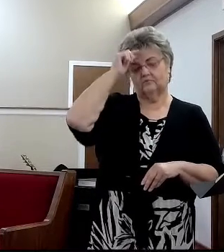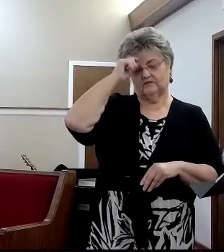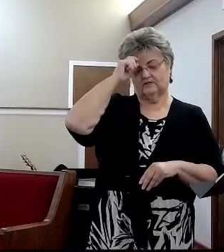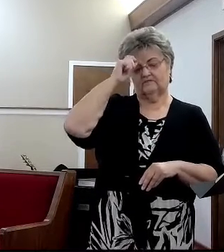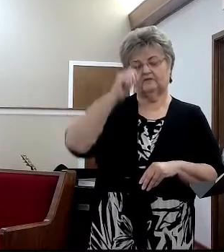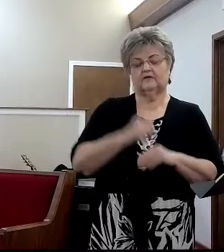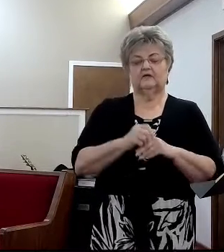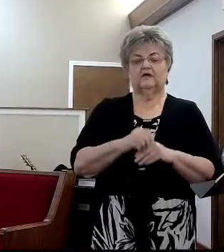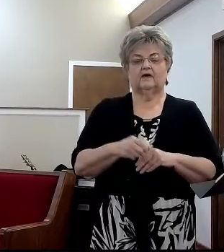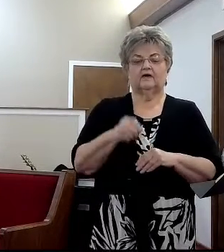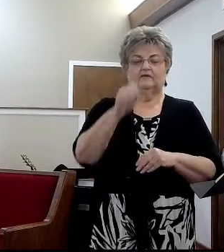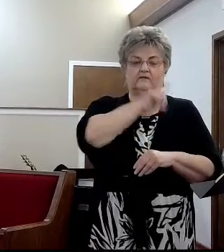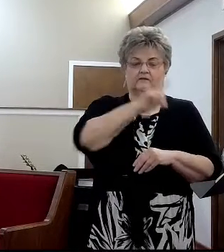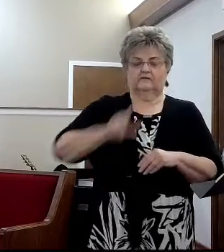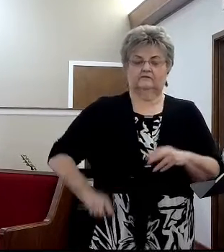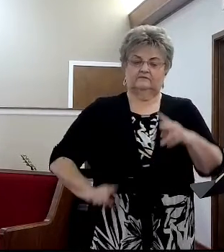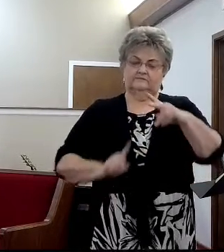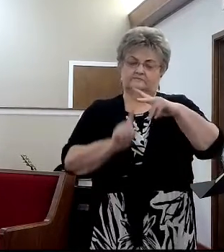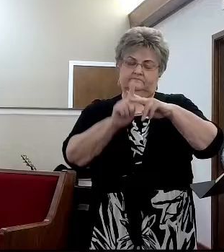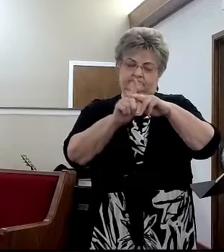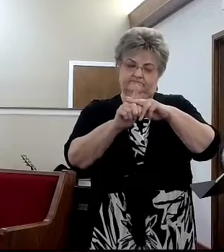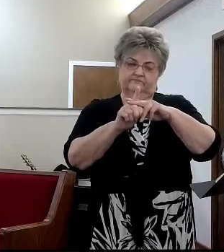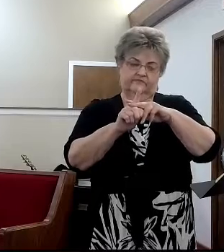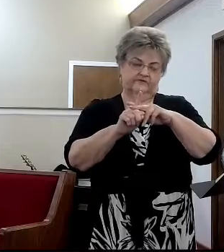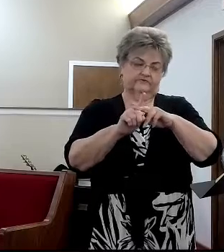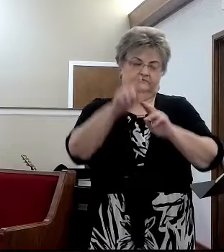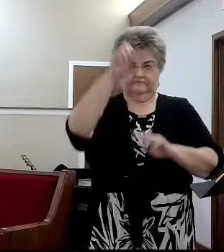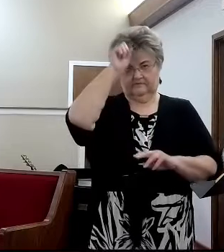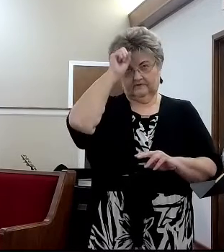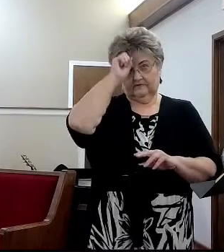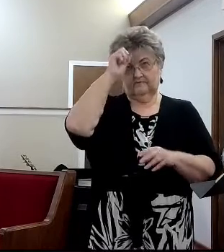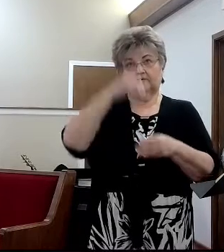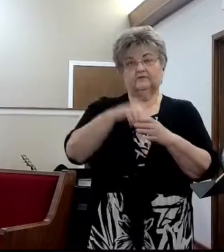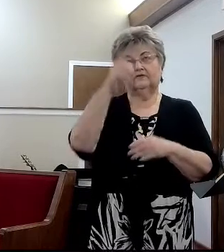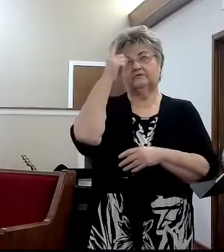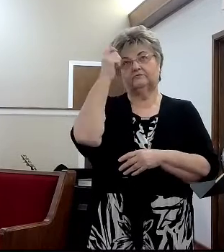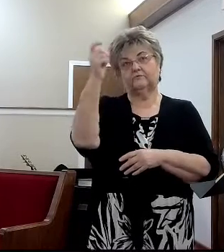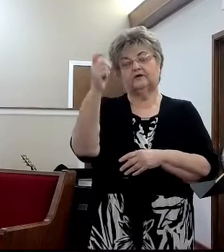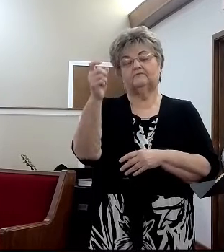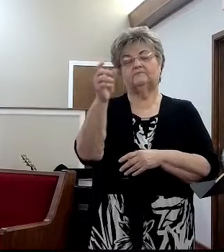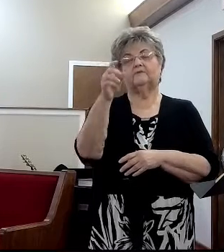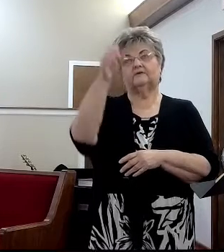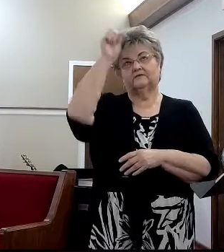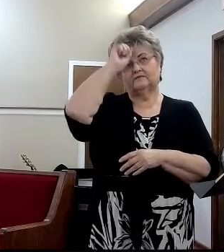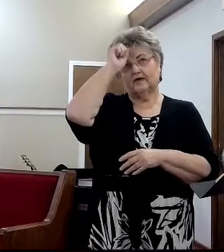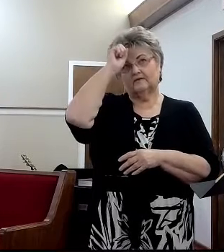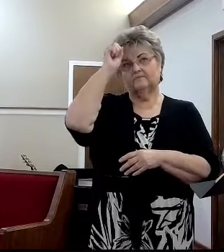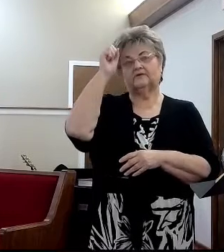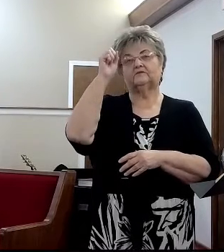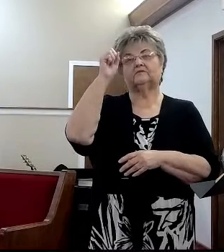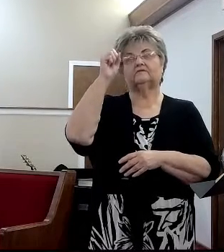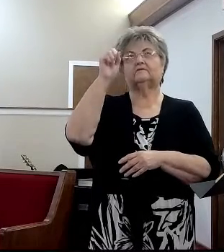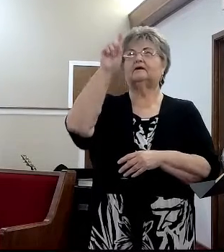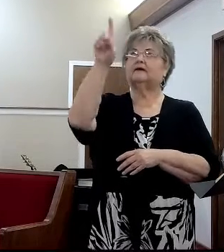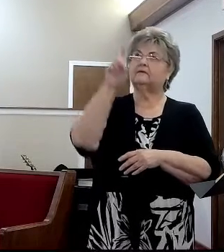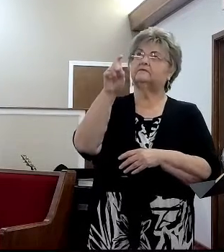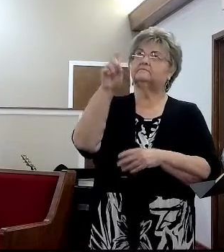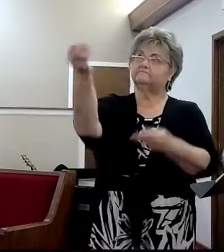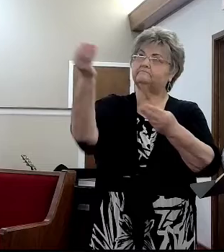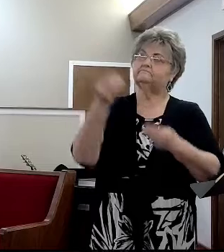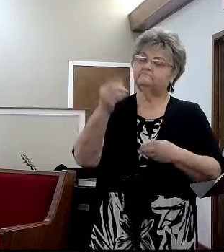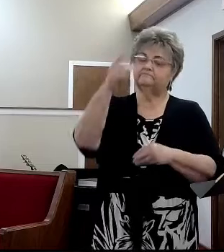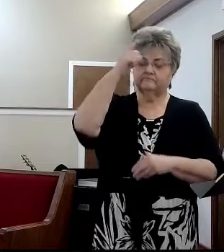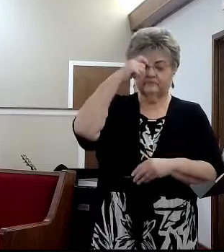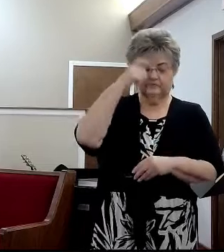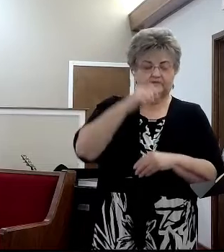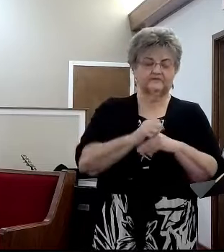and then Solomon asks for wisdom. So this is not a selfish request at all, because Solomon's not asking